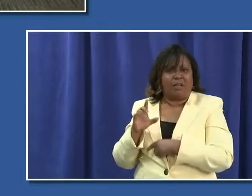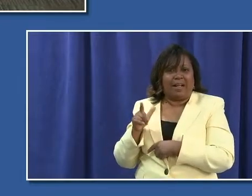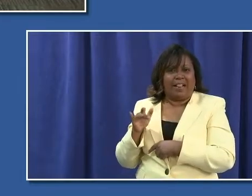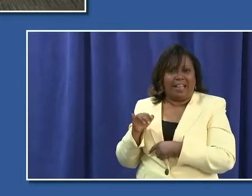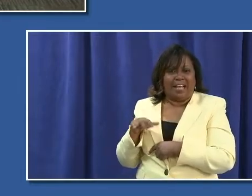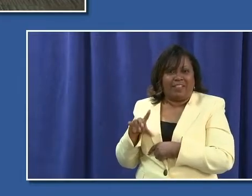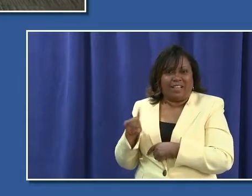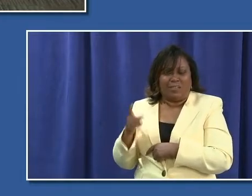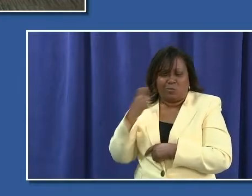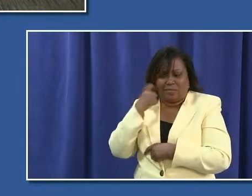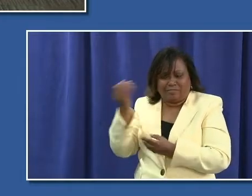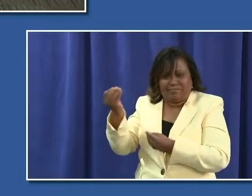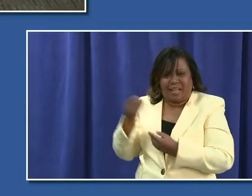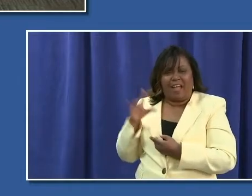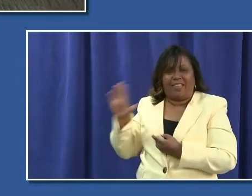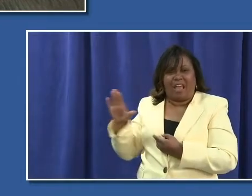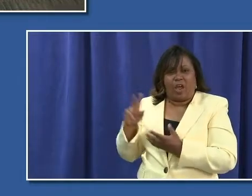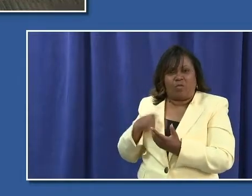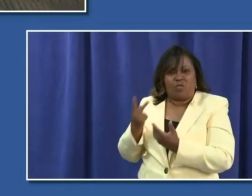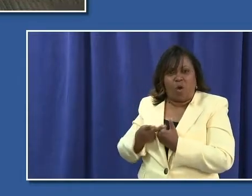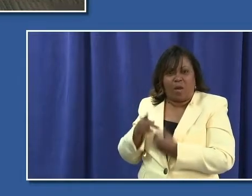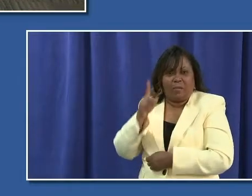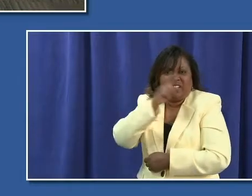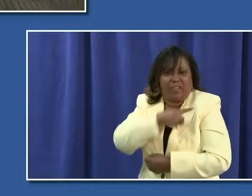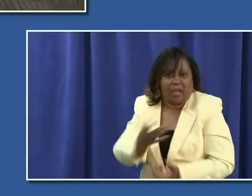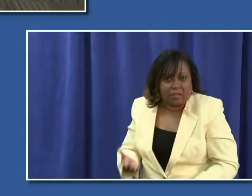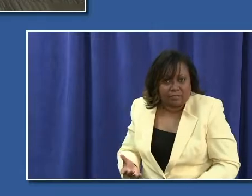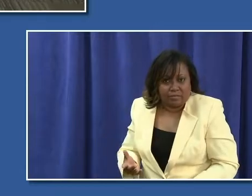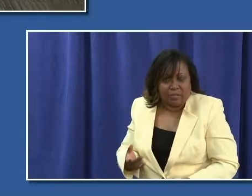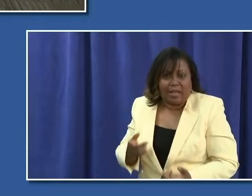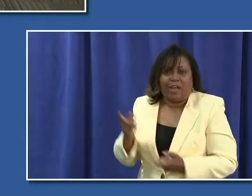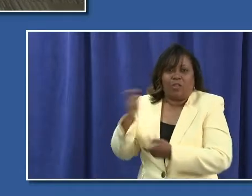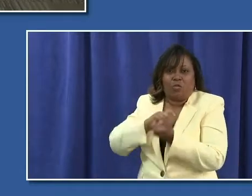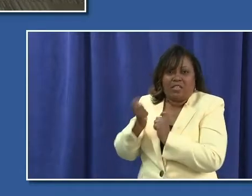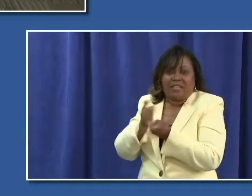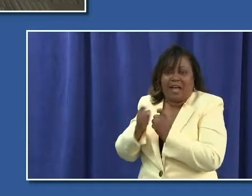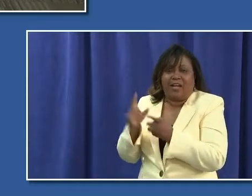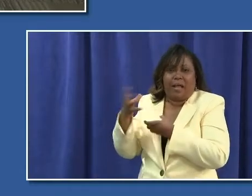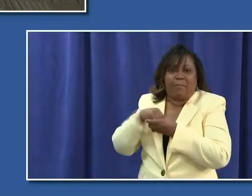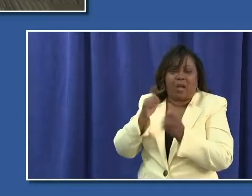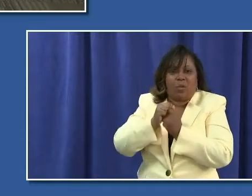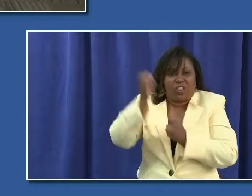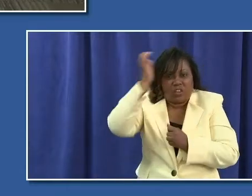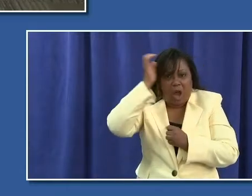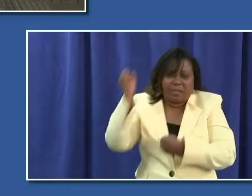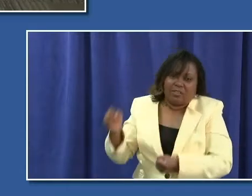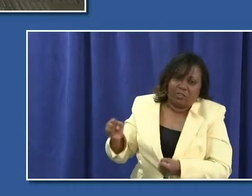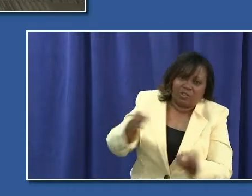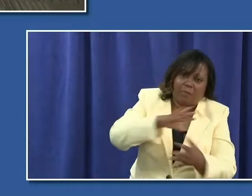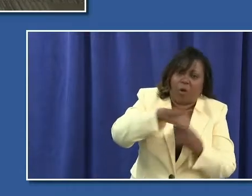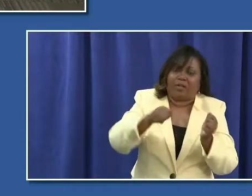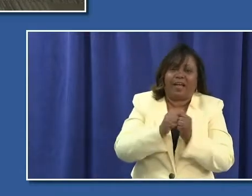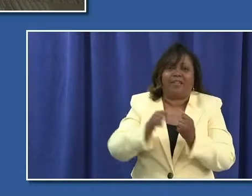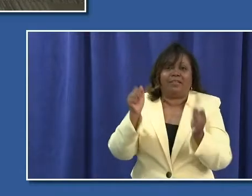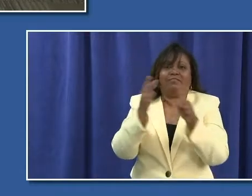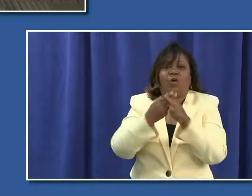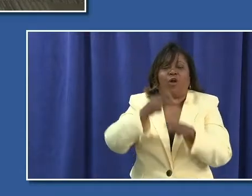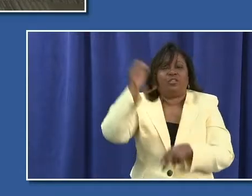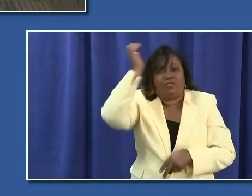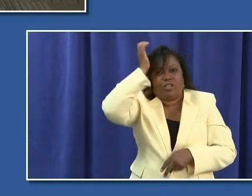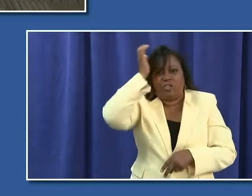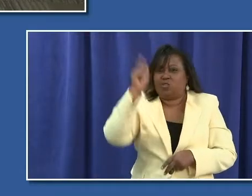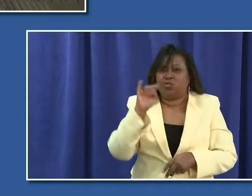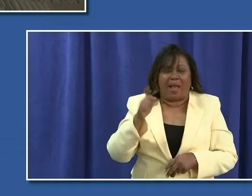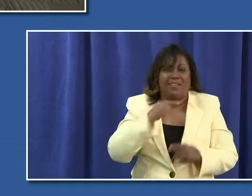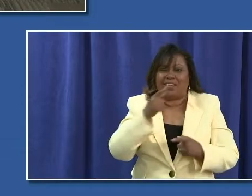Cleveland recently tell me that their recycling program is fake. The recycling gets combined with the garbage and is dumped all together as trash.